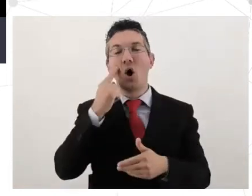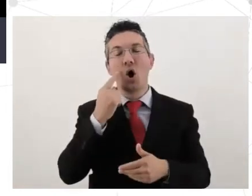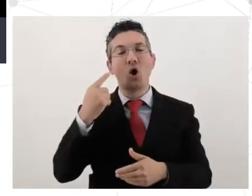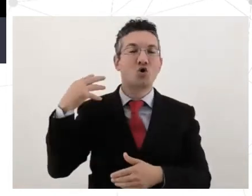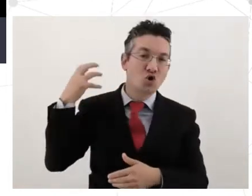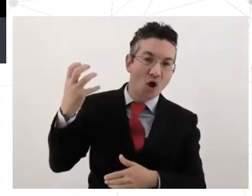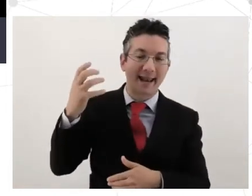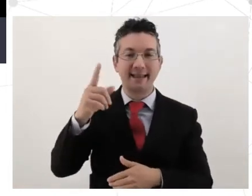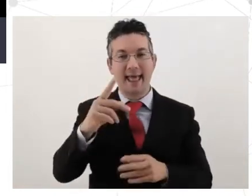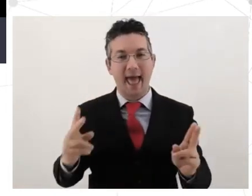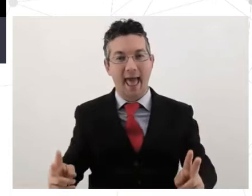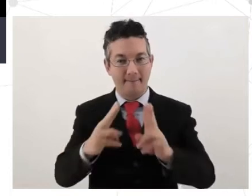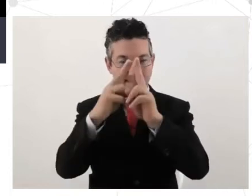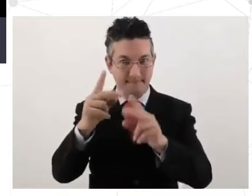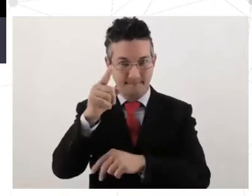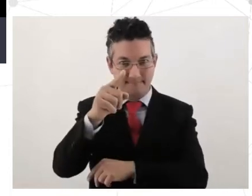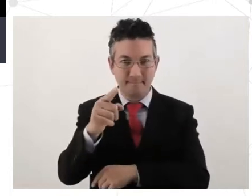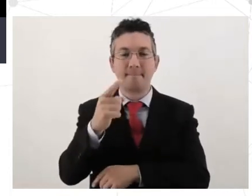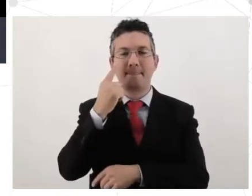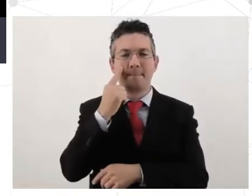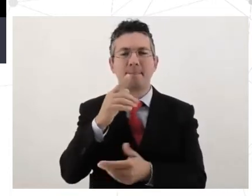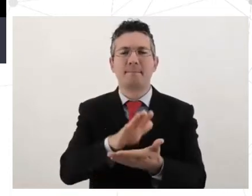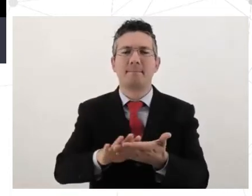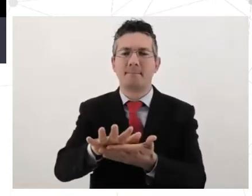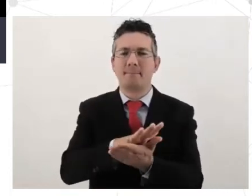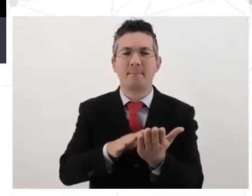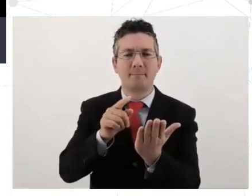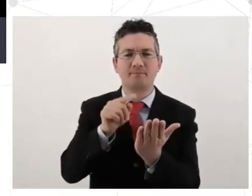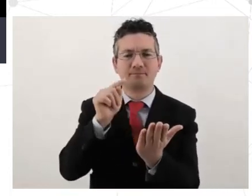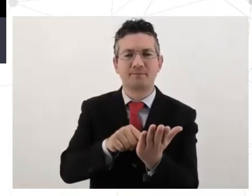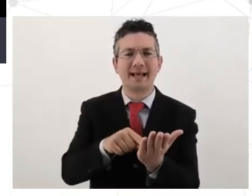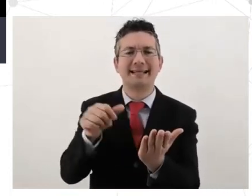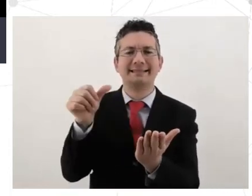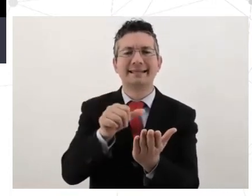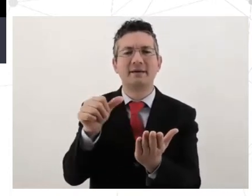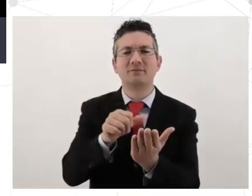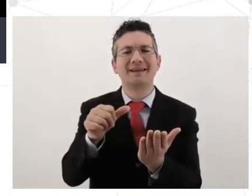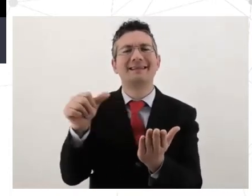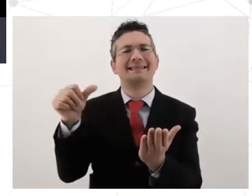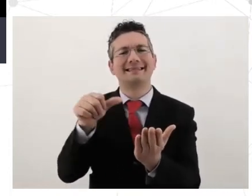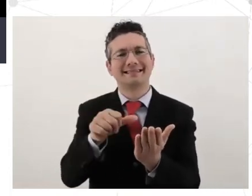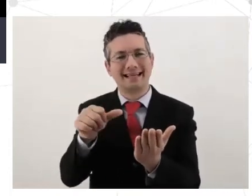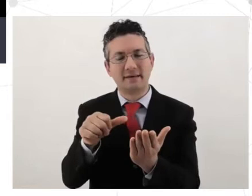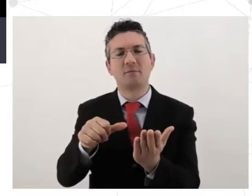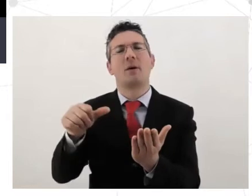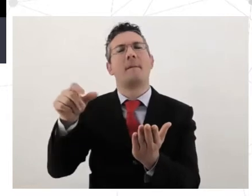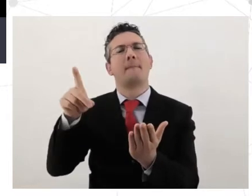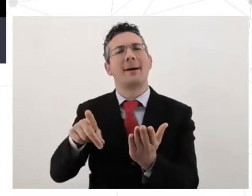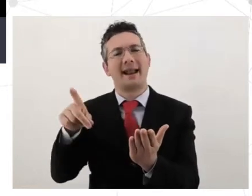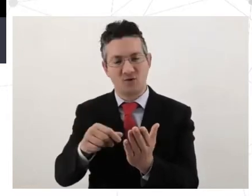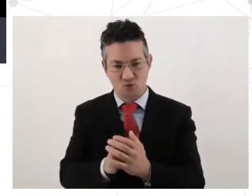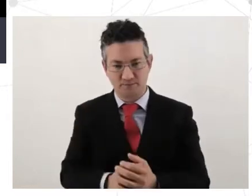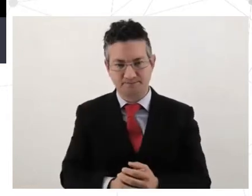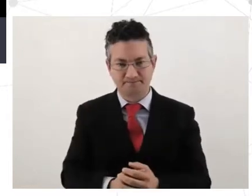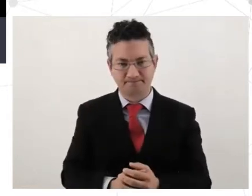location. Once you have the metro stop selected, you can start an audio beacon in your virtual experience. You will